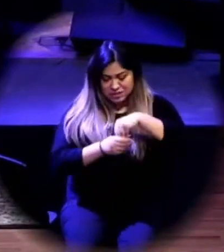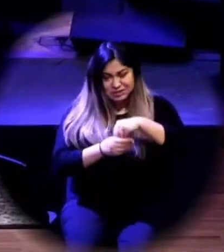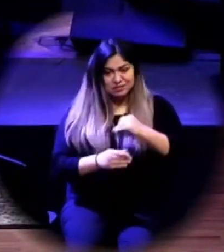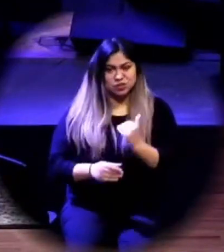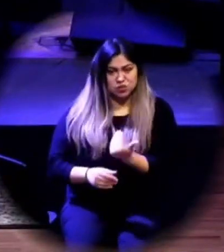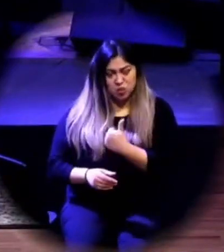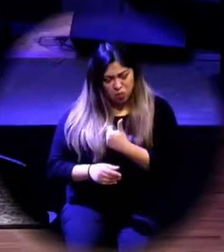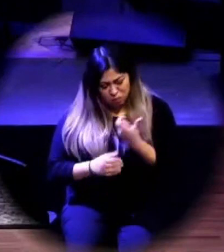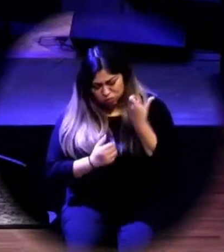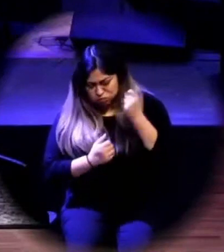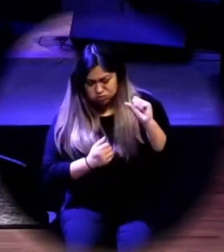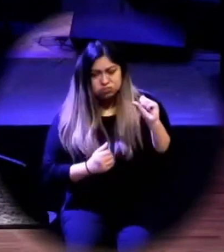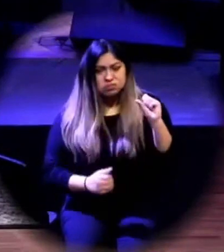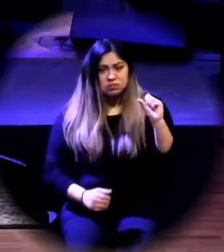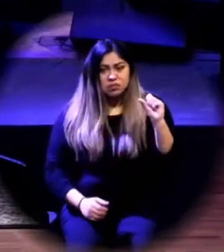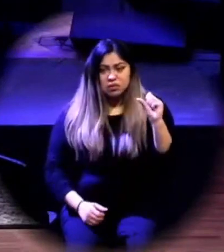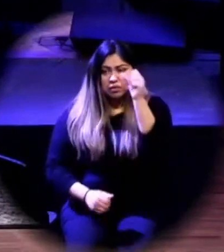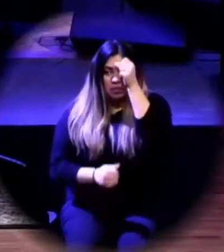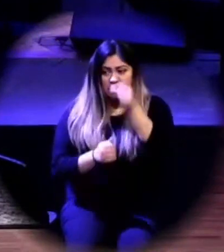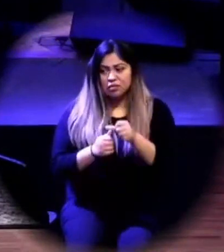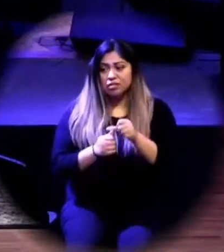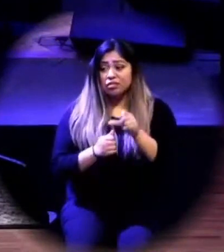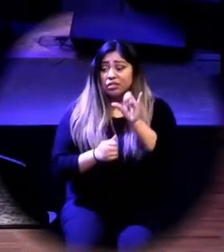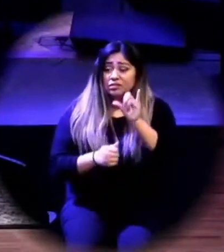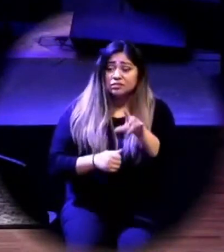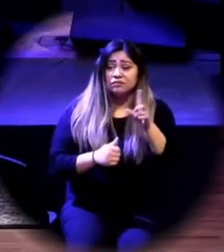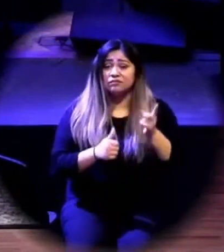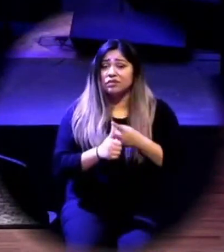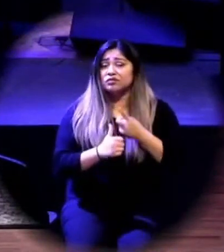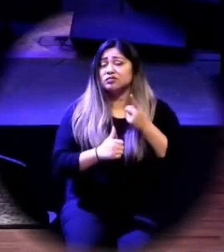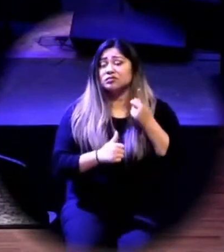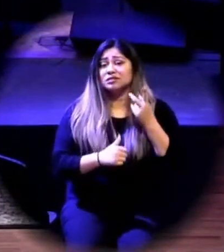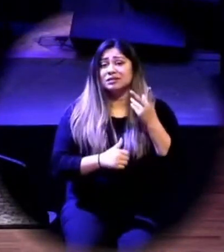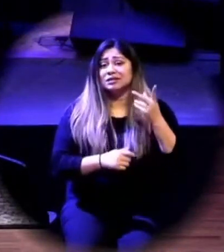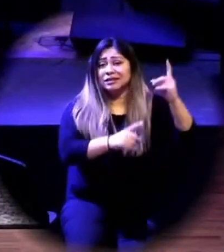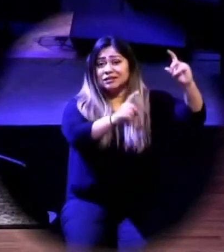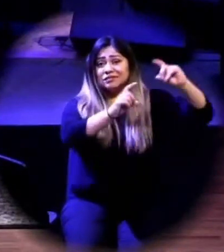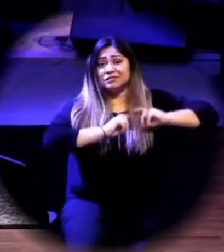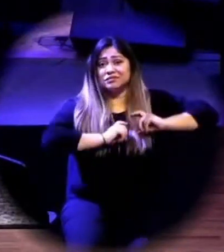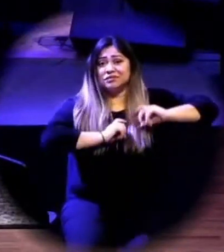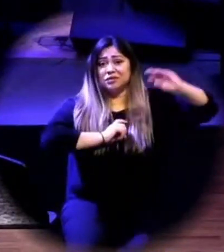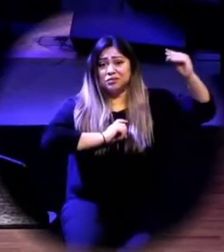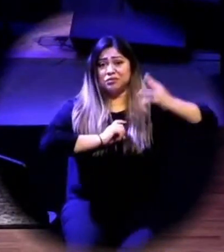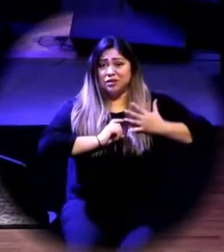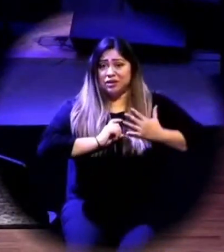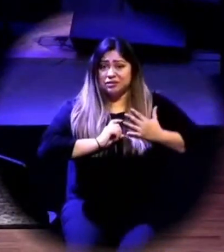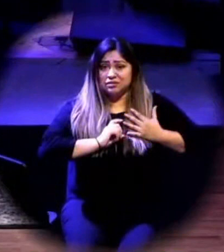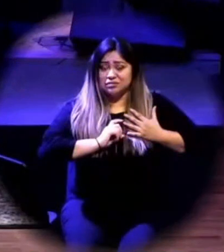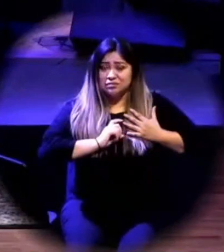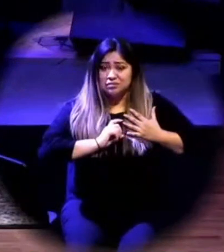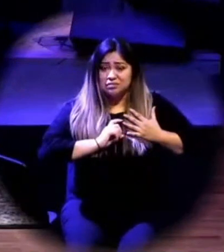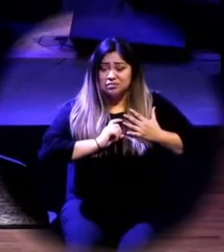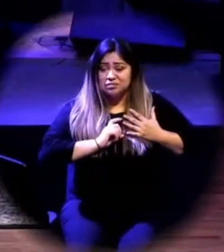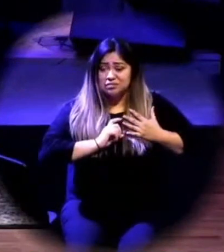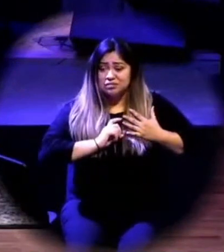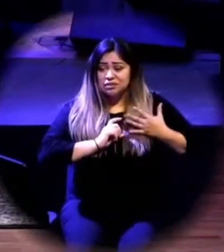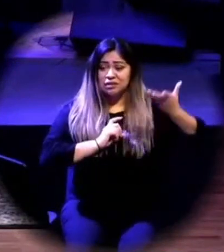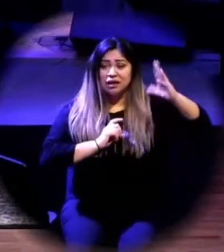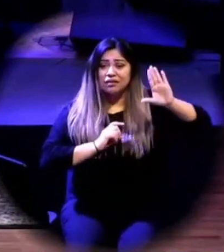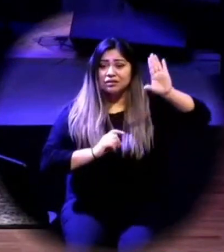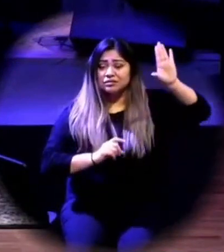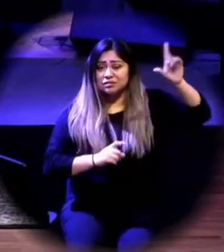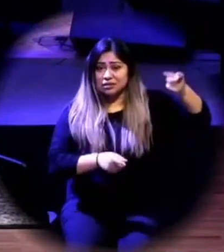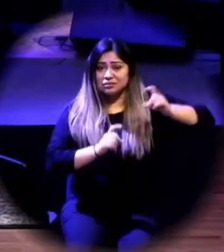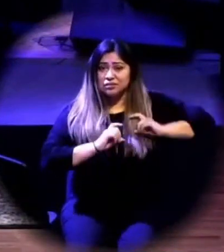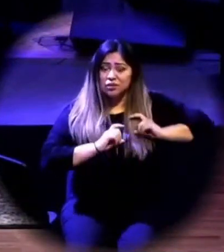that is the first gift of grace, of God's grace to the dying. The very fact that you and I